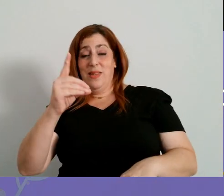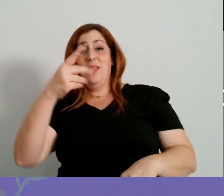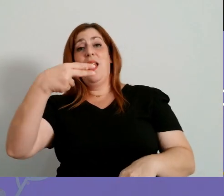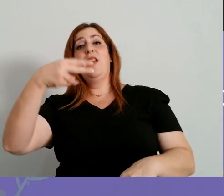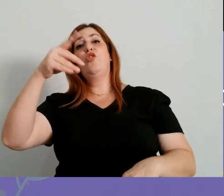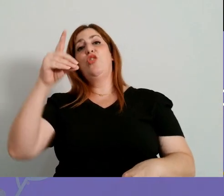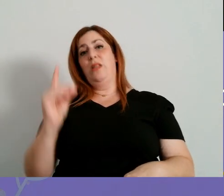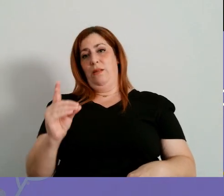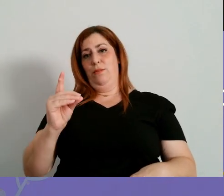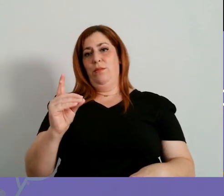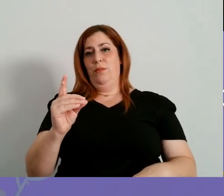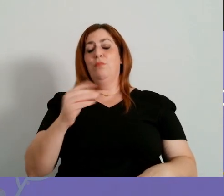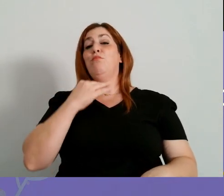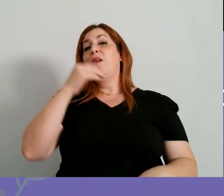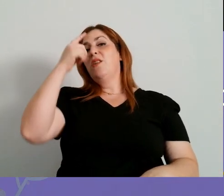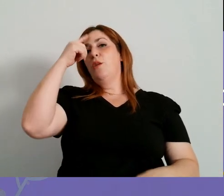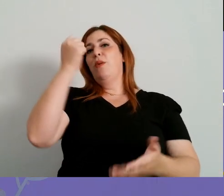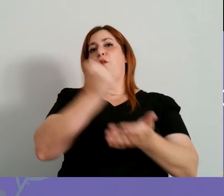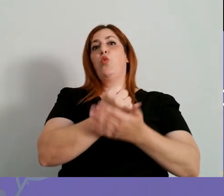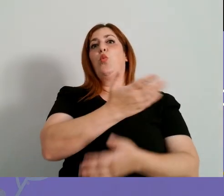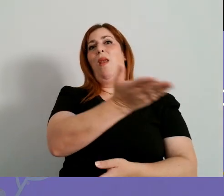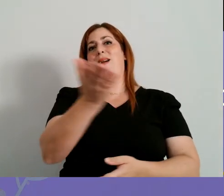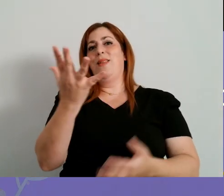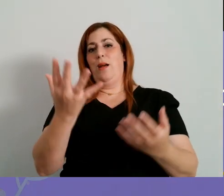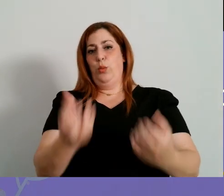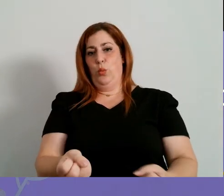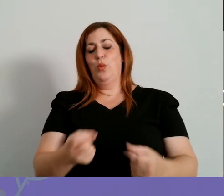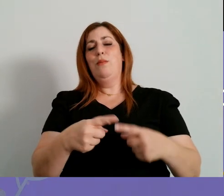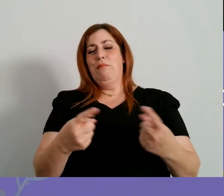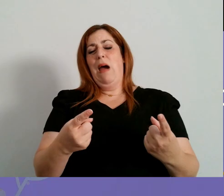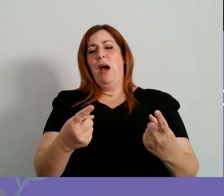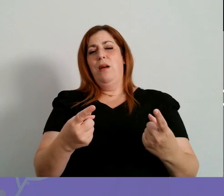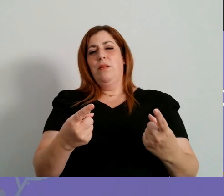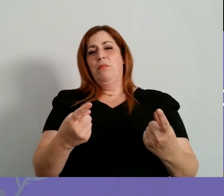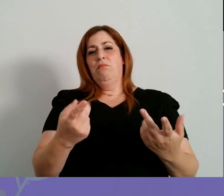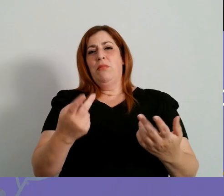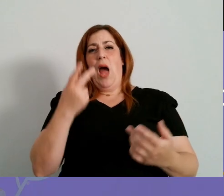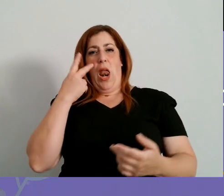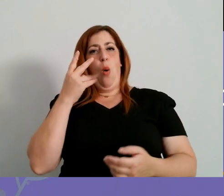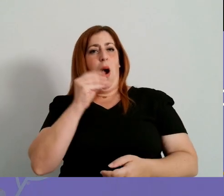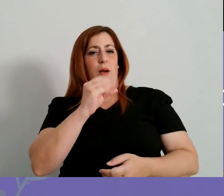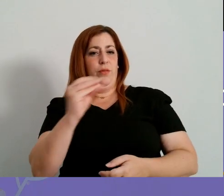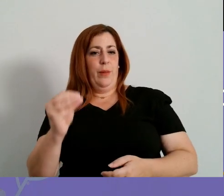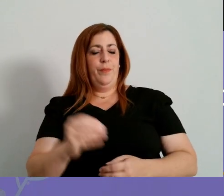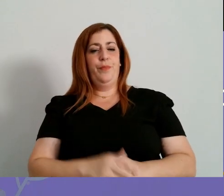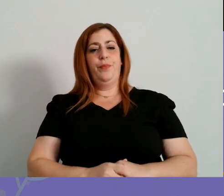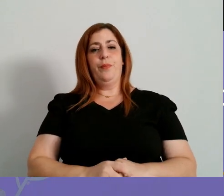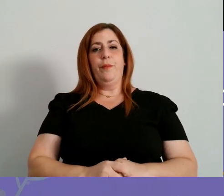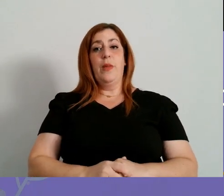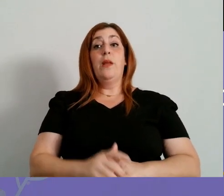from, but that is a common thing. But again, we have differences